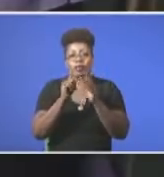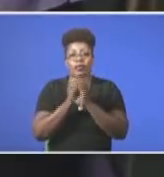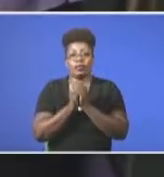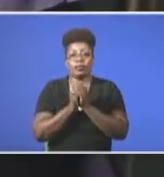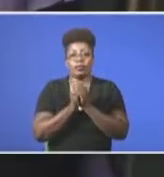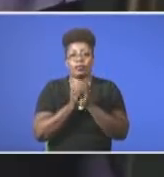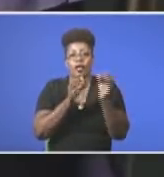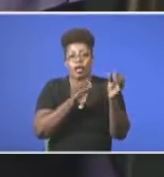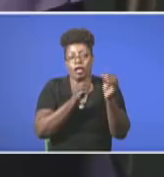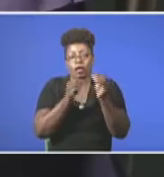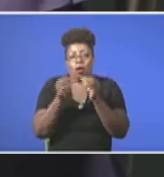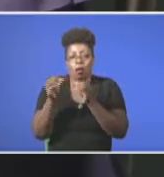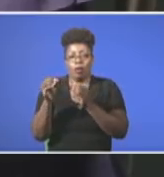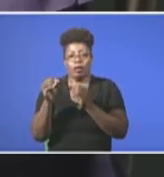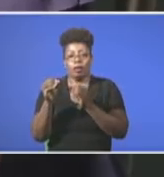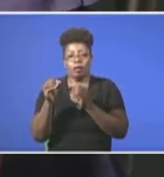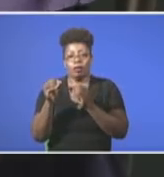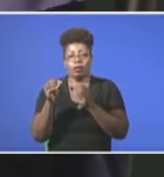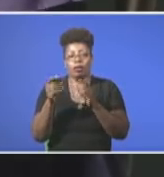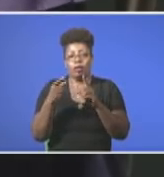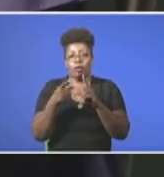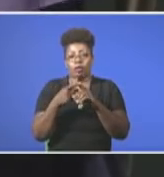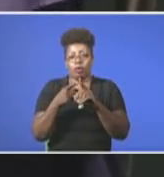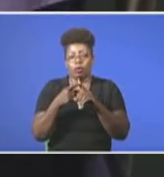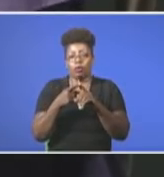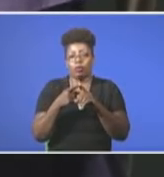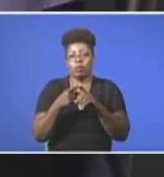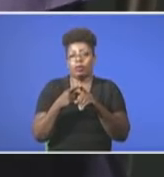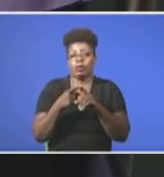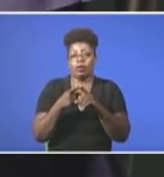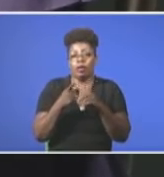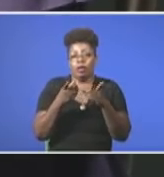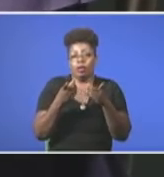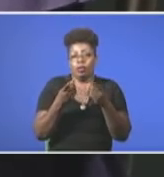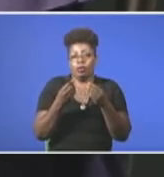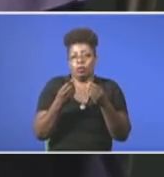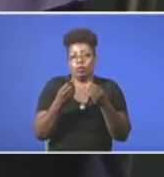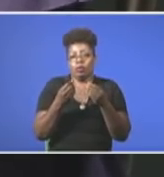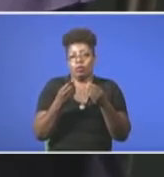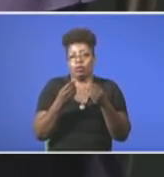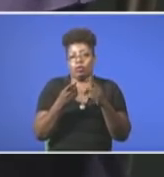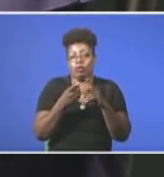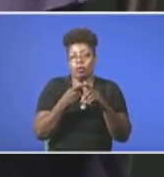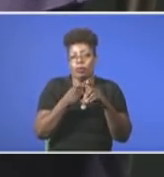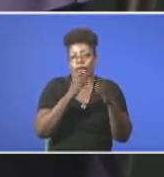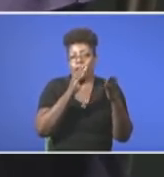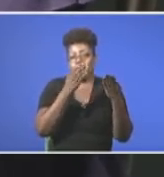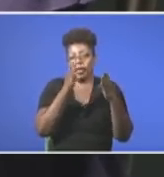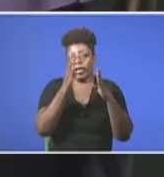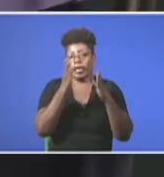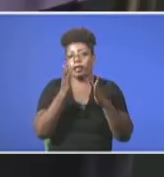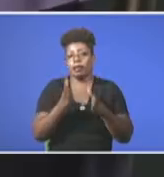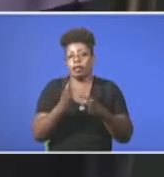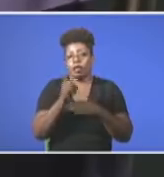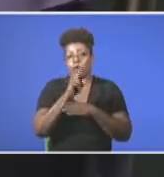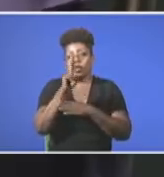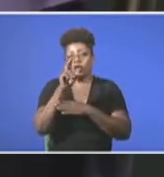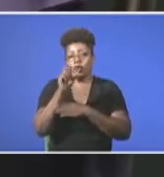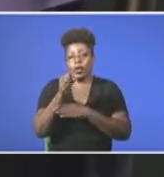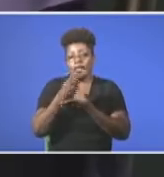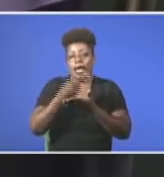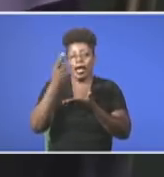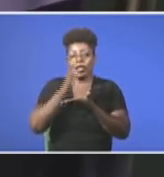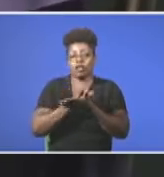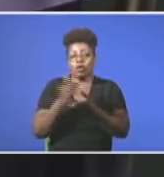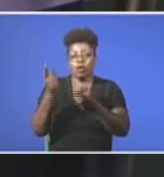to accomplish having a Bahamian event more versus an event where U.S. high schools come